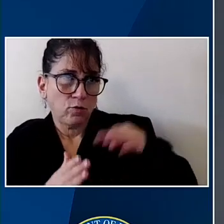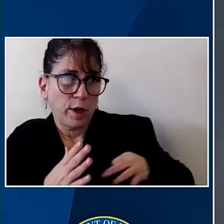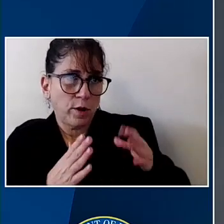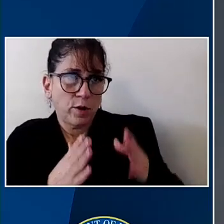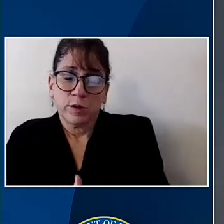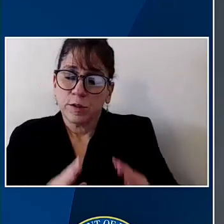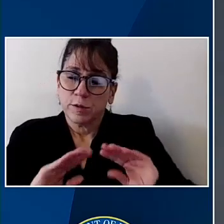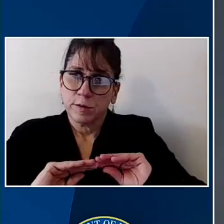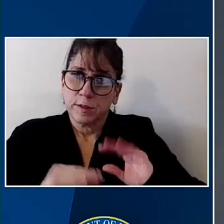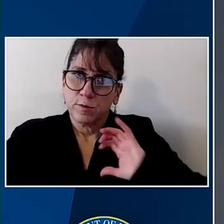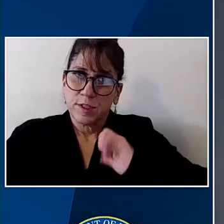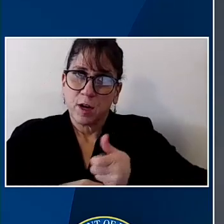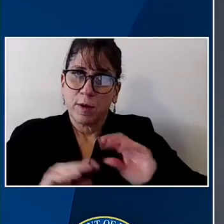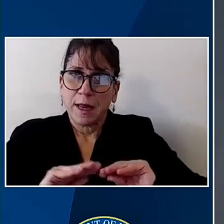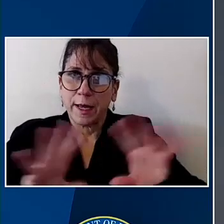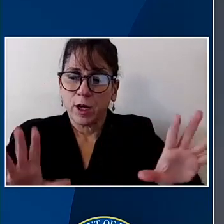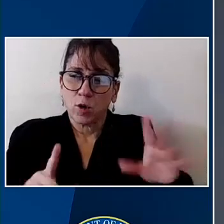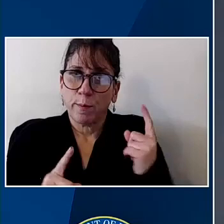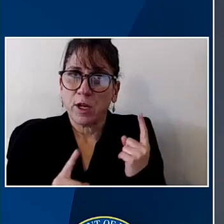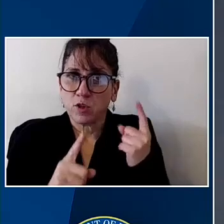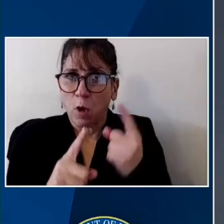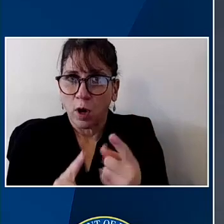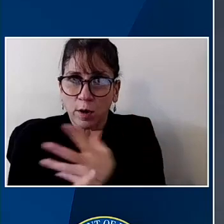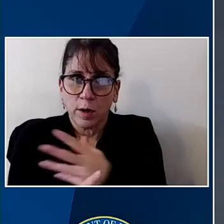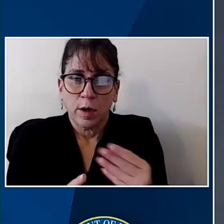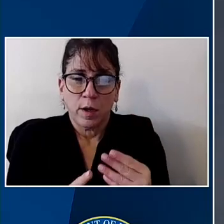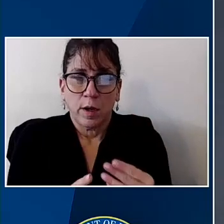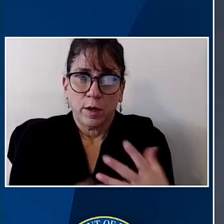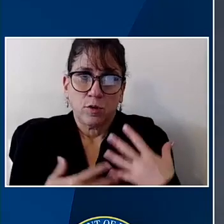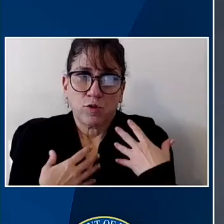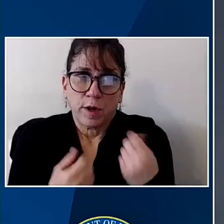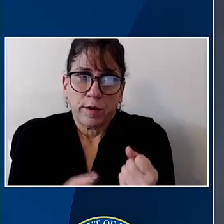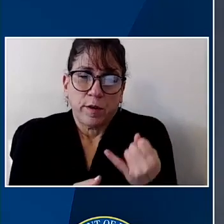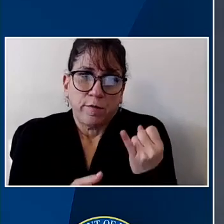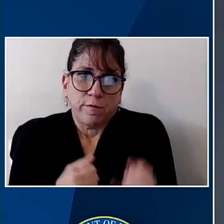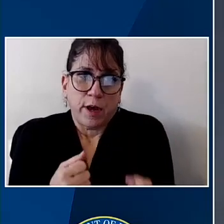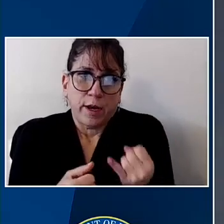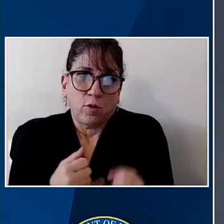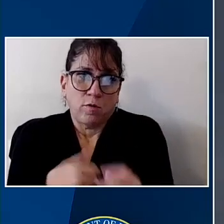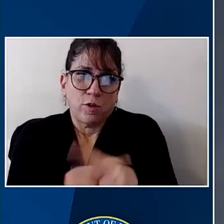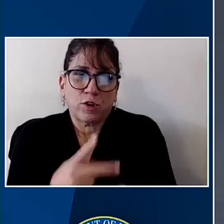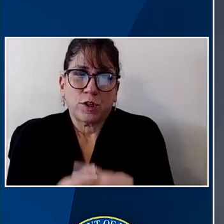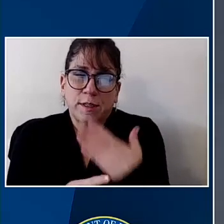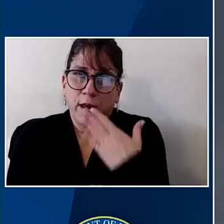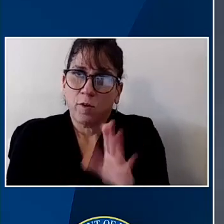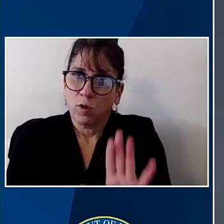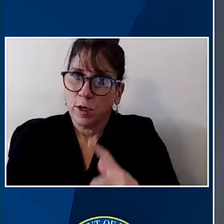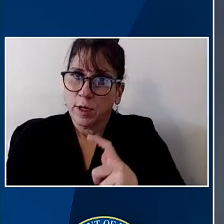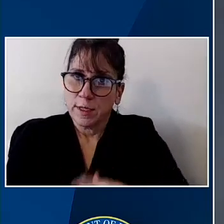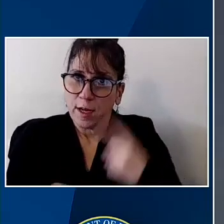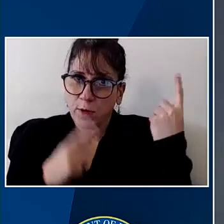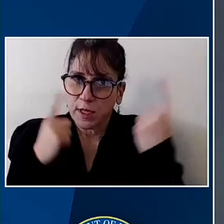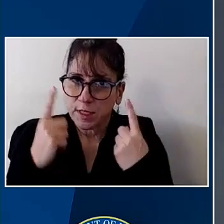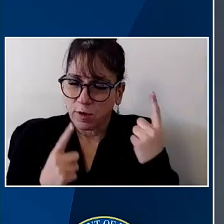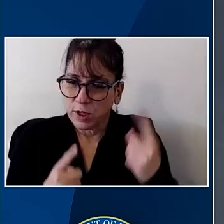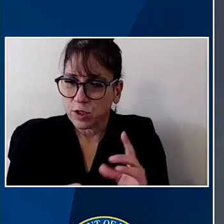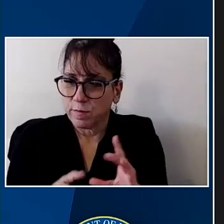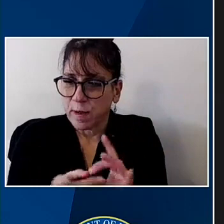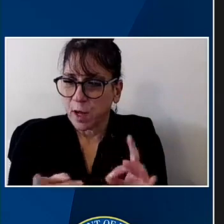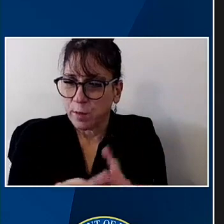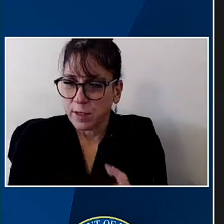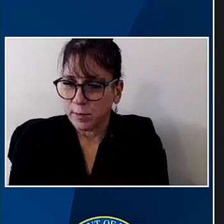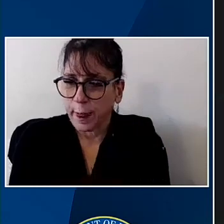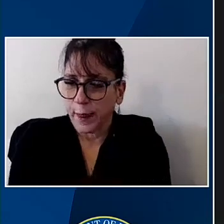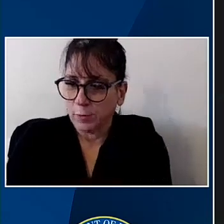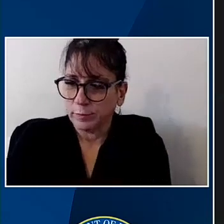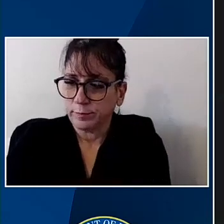evaluating achievement and to strengthen these provisions in the final regulations. Thank you for your time and consideration of these comments. Thank